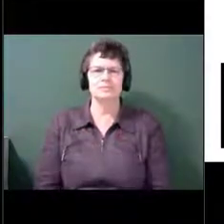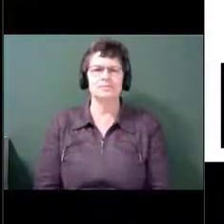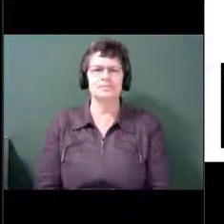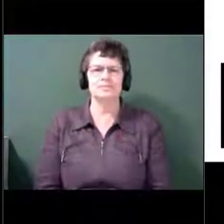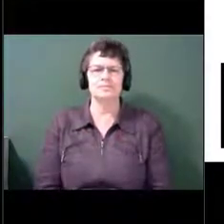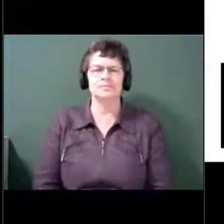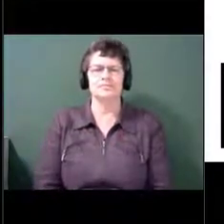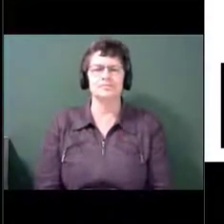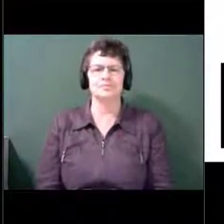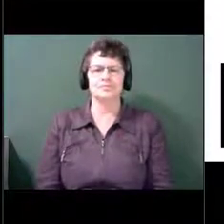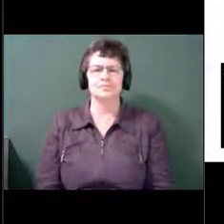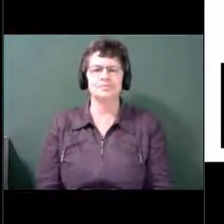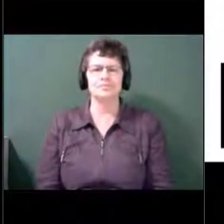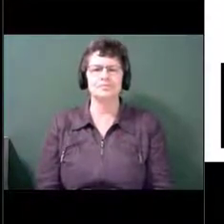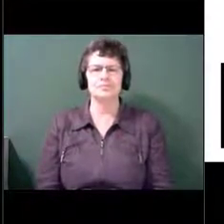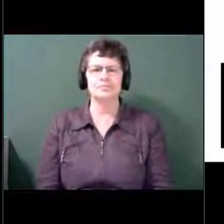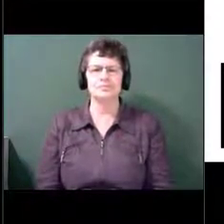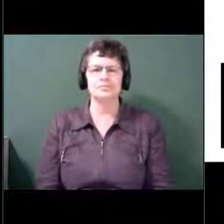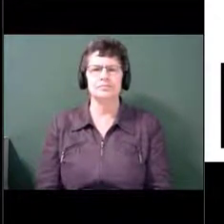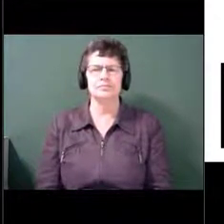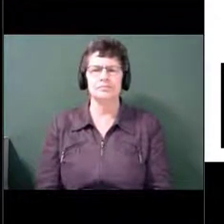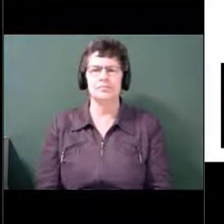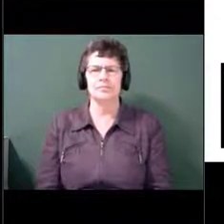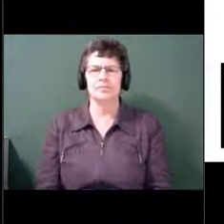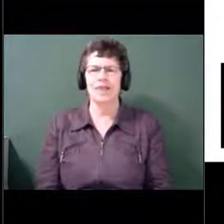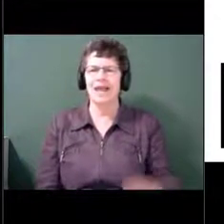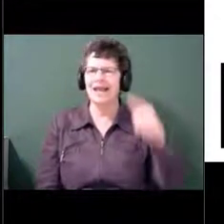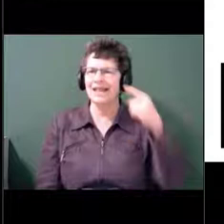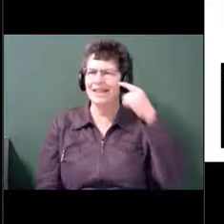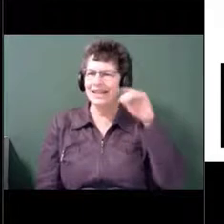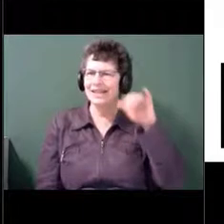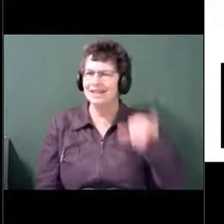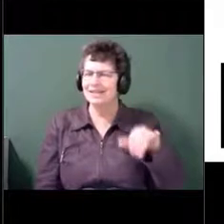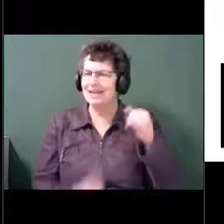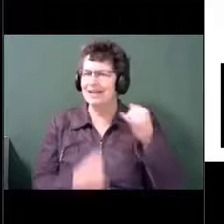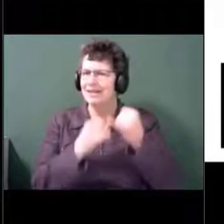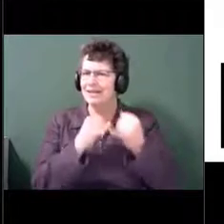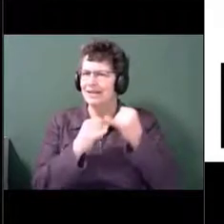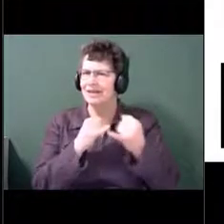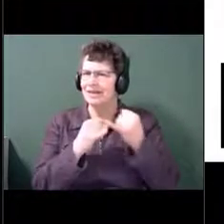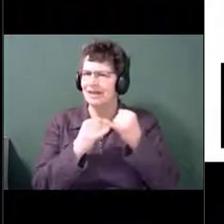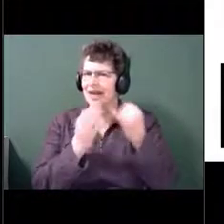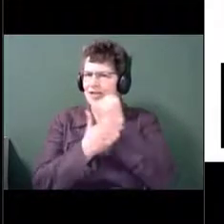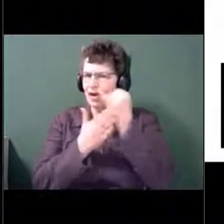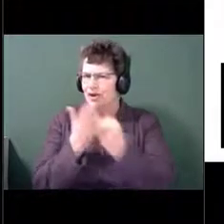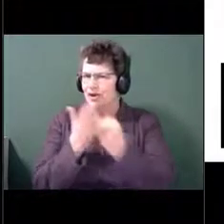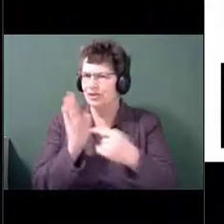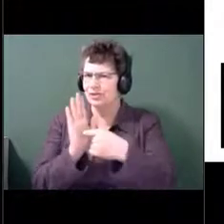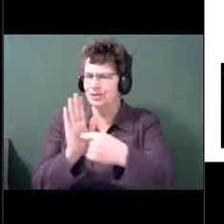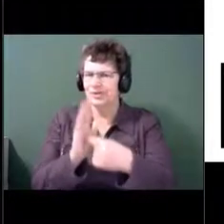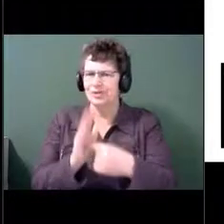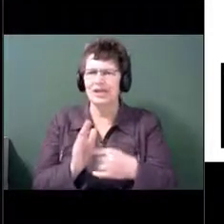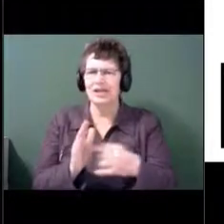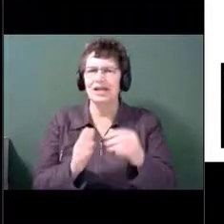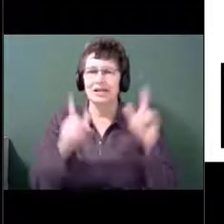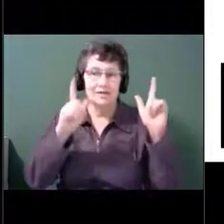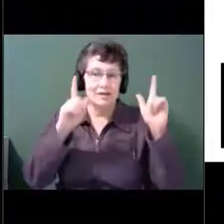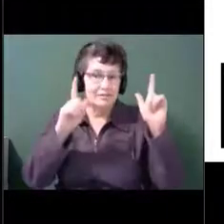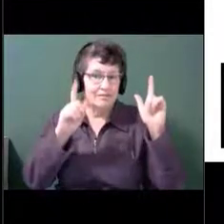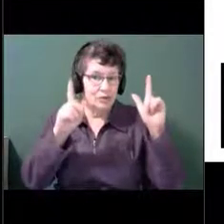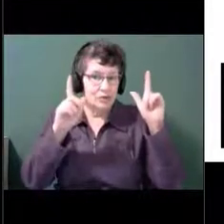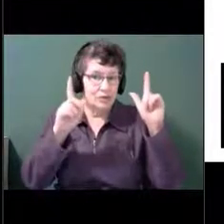And this is, I think, probably the last of the images we have to share with you, called a photograph called